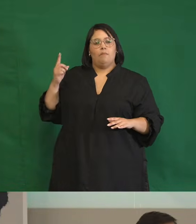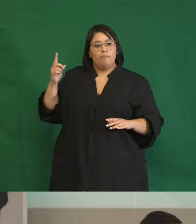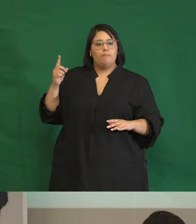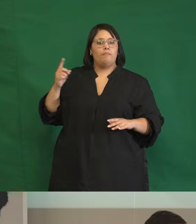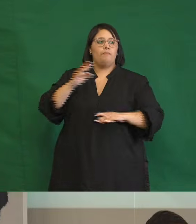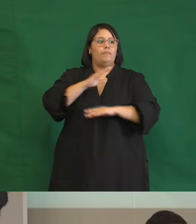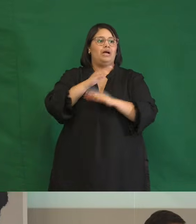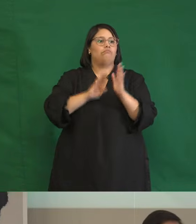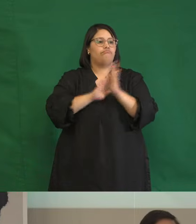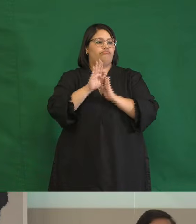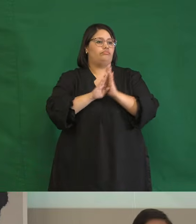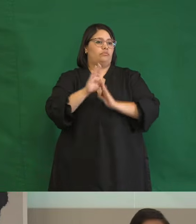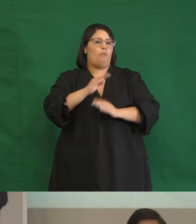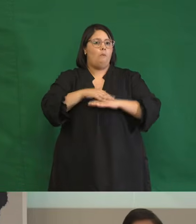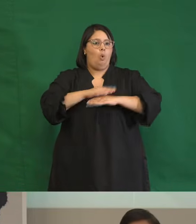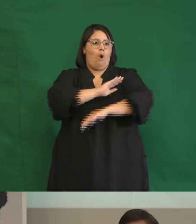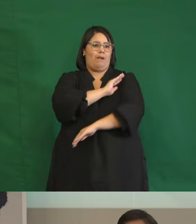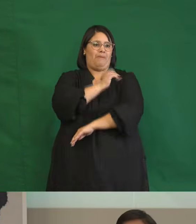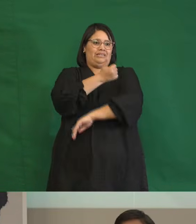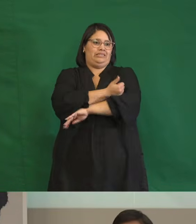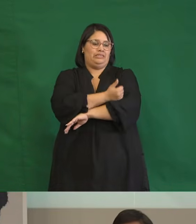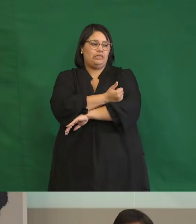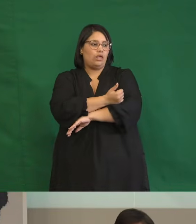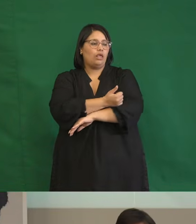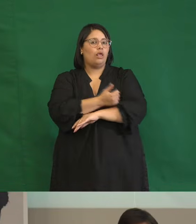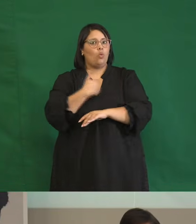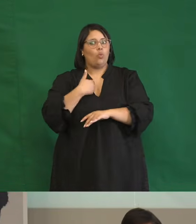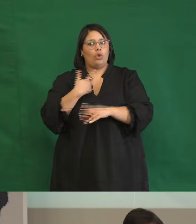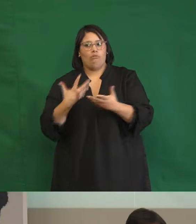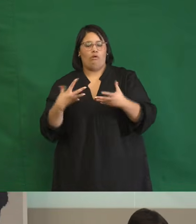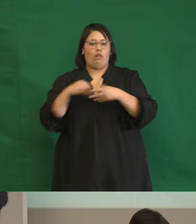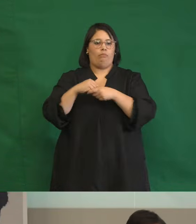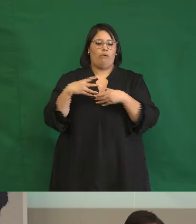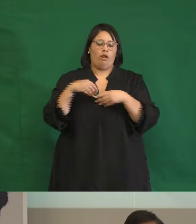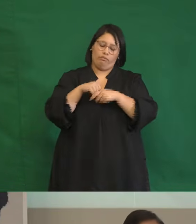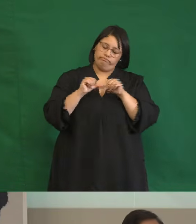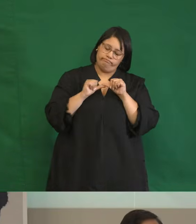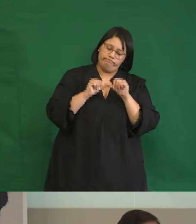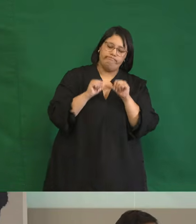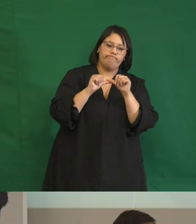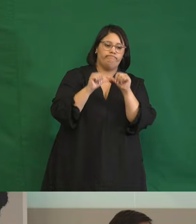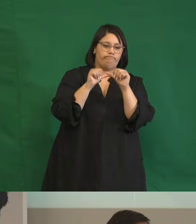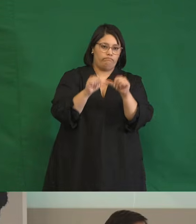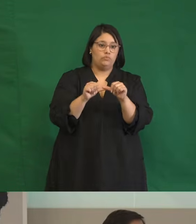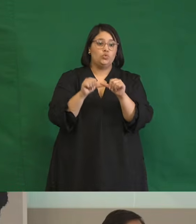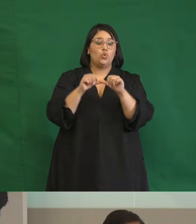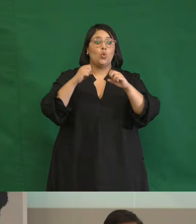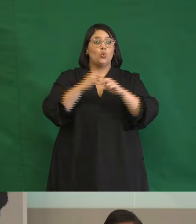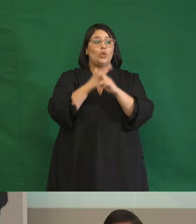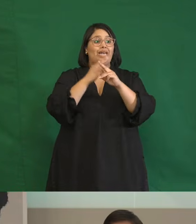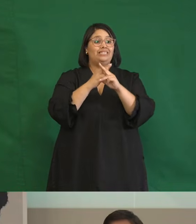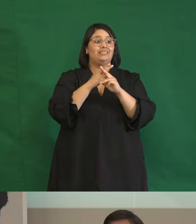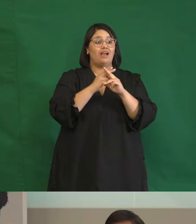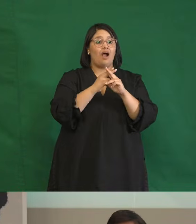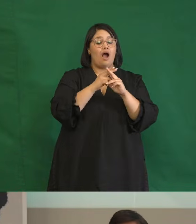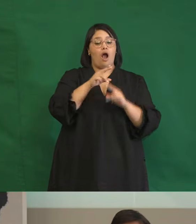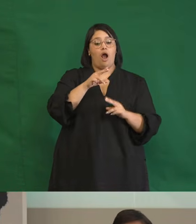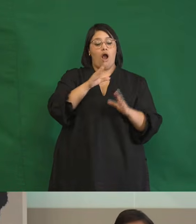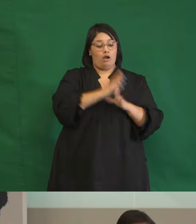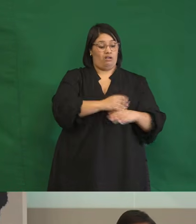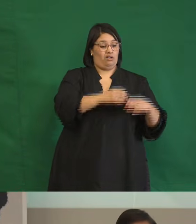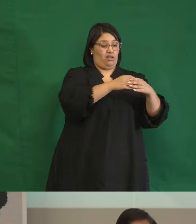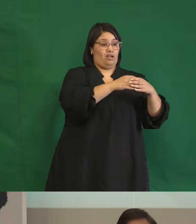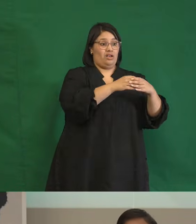capacity development initiatives that we all participate in. The UNISA node of SADiLaR is